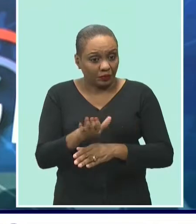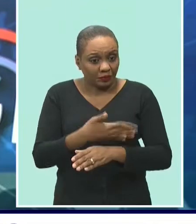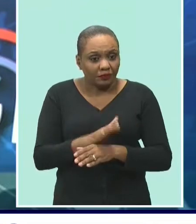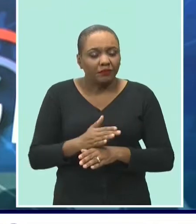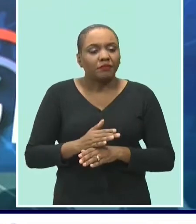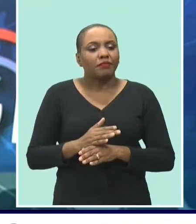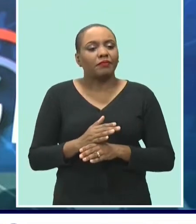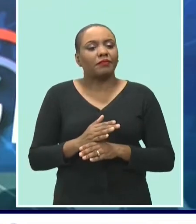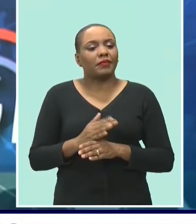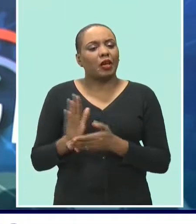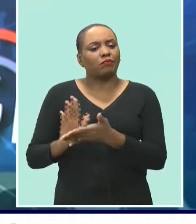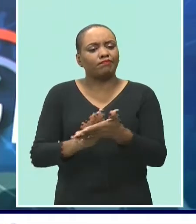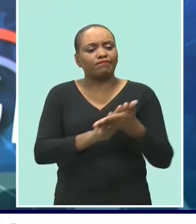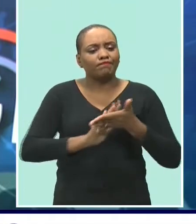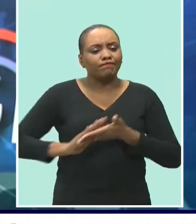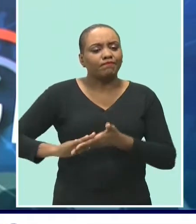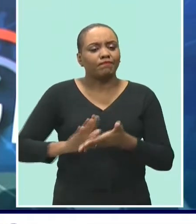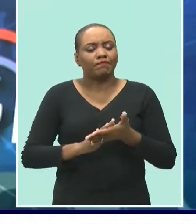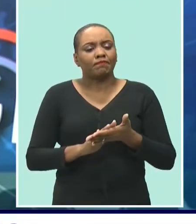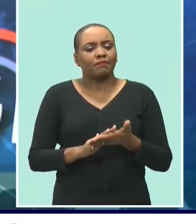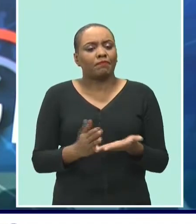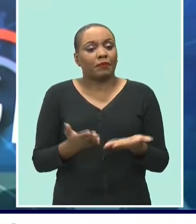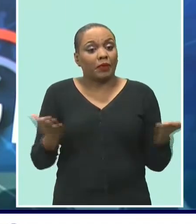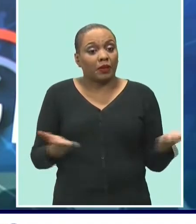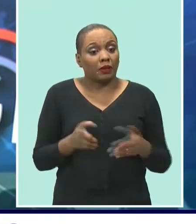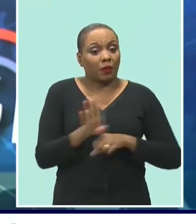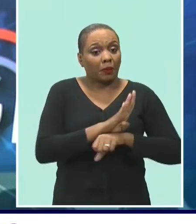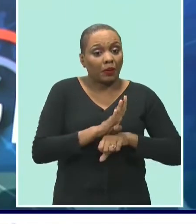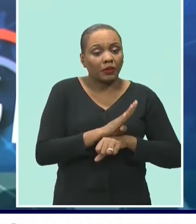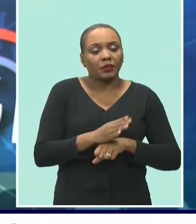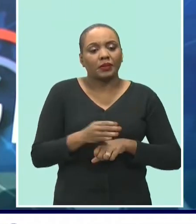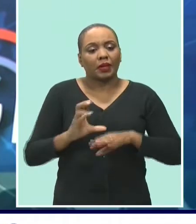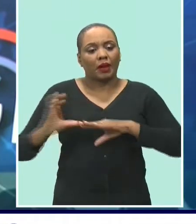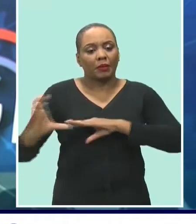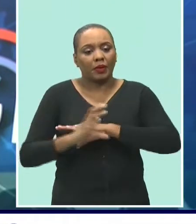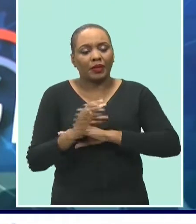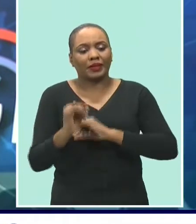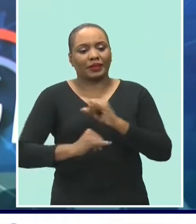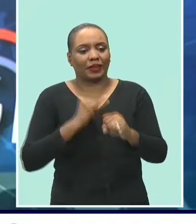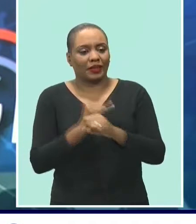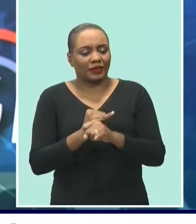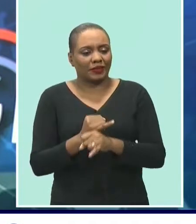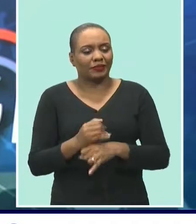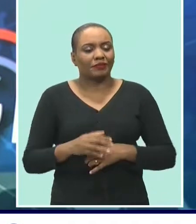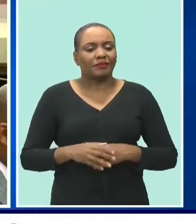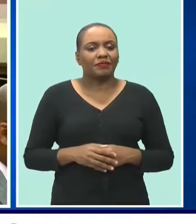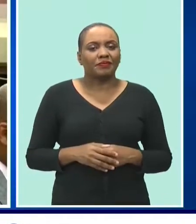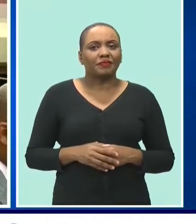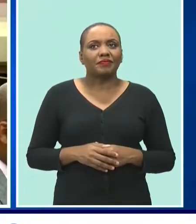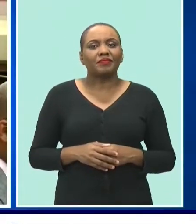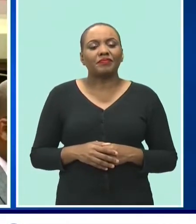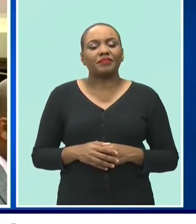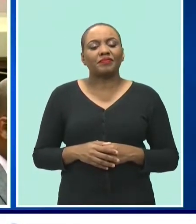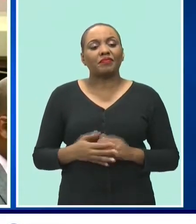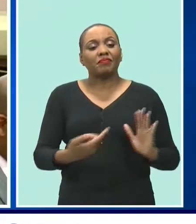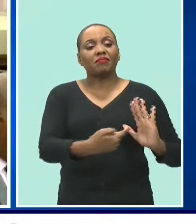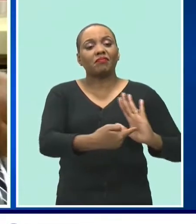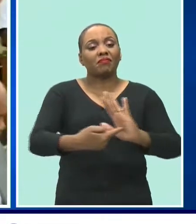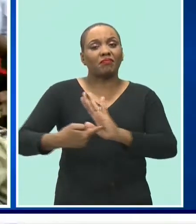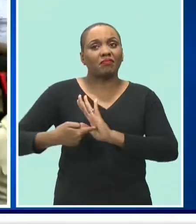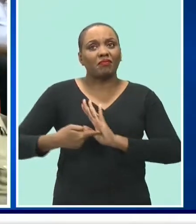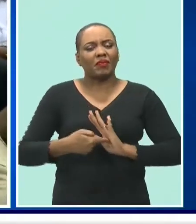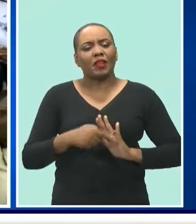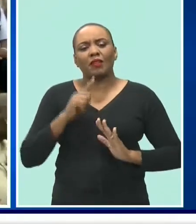band members were today recognized for their contribution to local, regional and international music. While highlighting the national debt